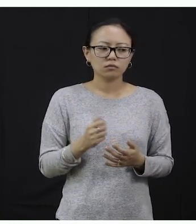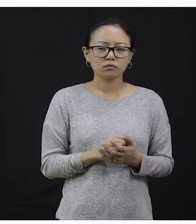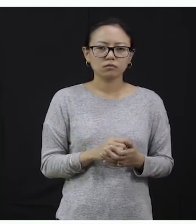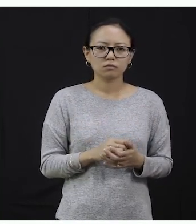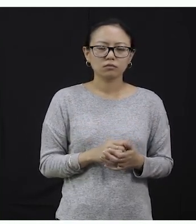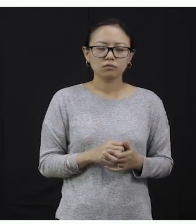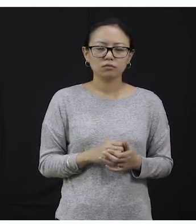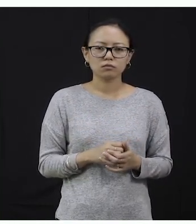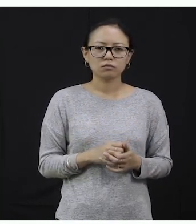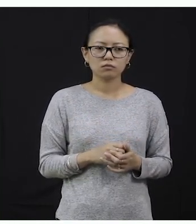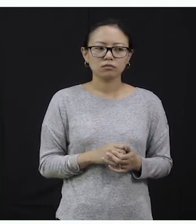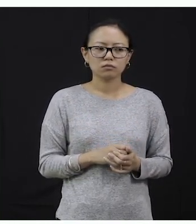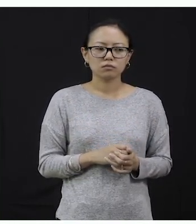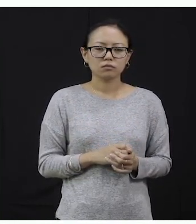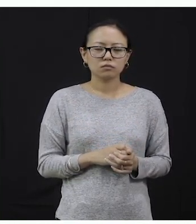short form is more easier.